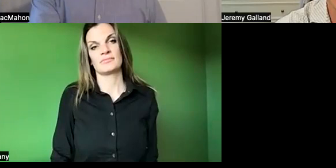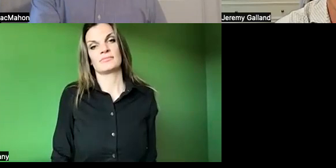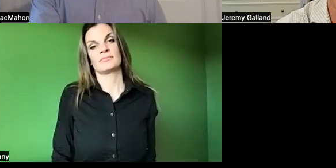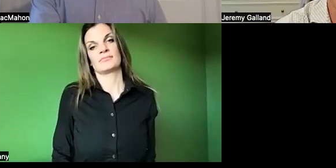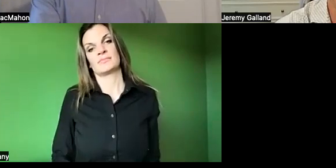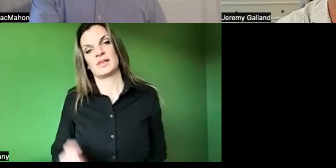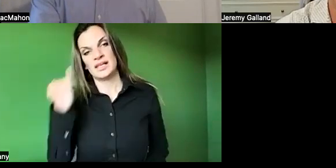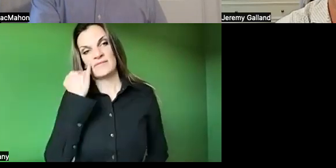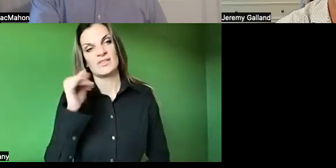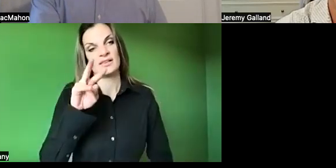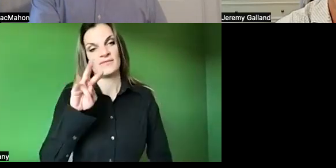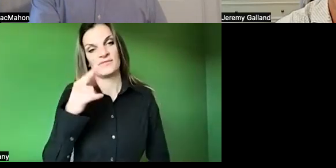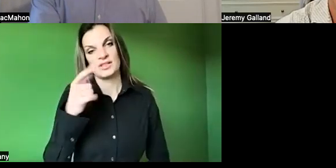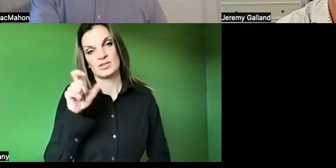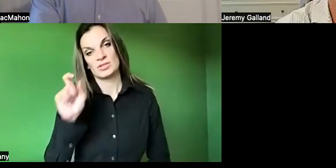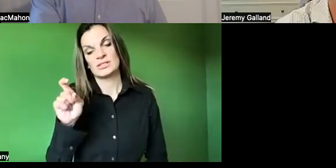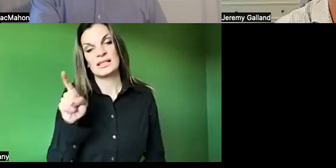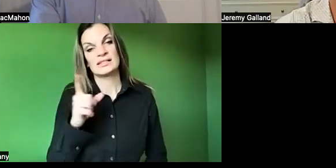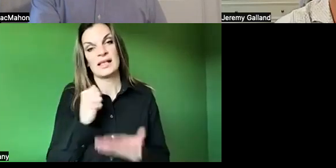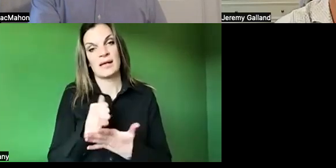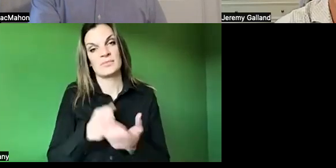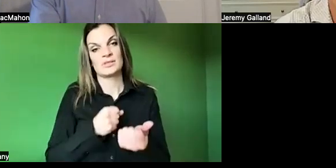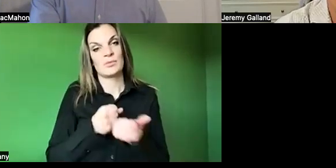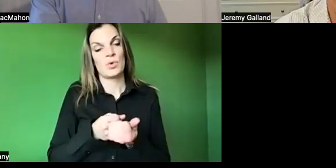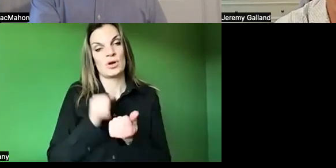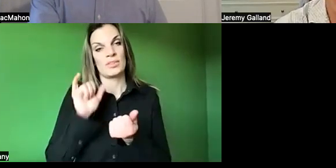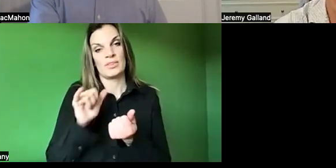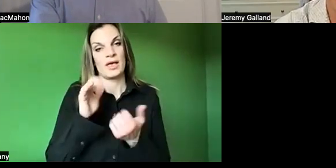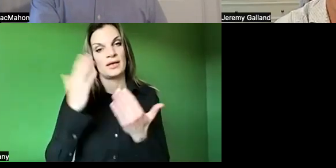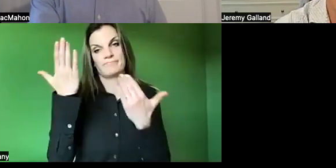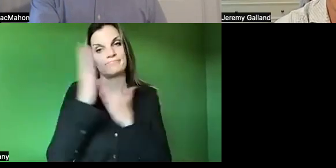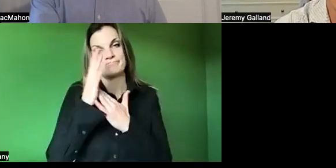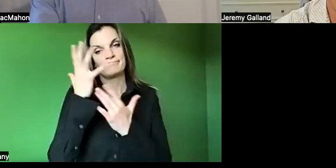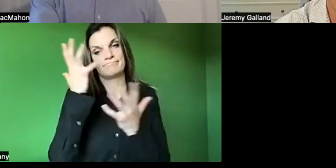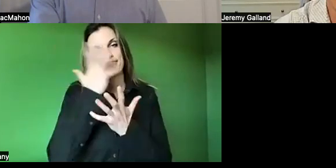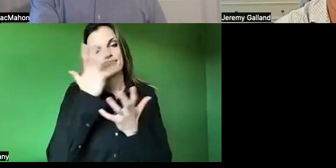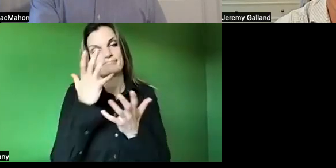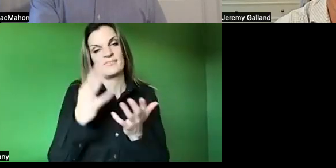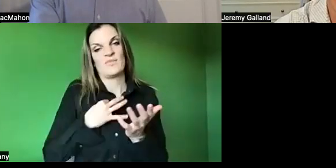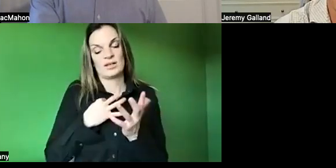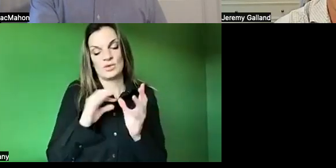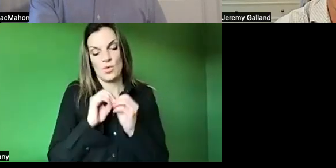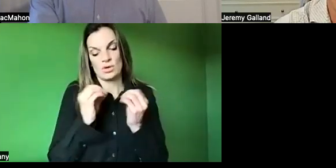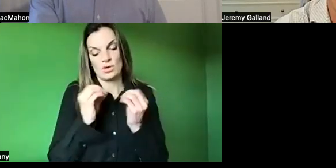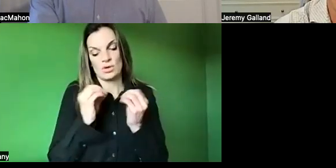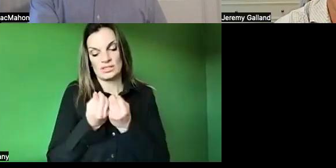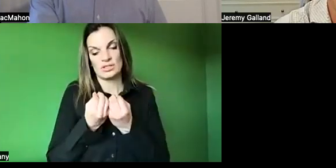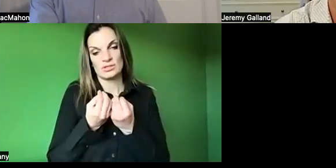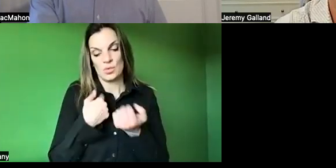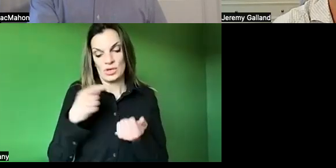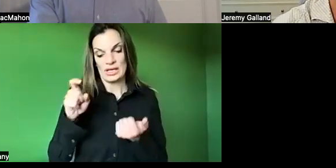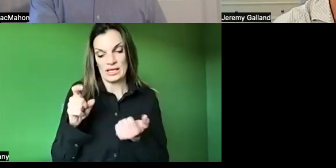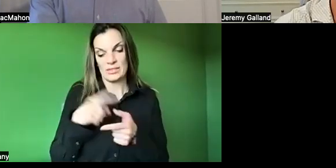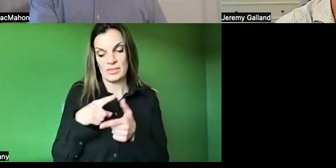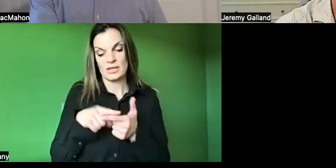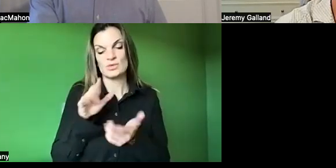village needs help supporting the awesomest, most important volunteer organization we have in our town,